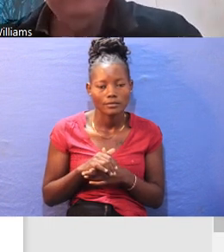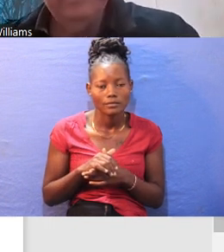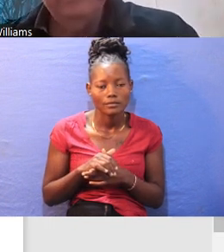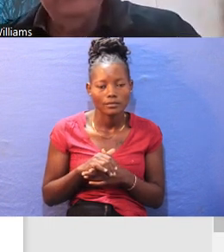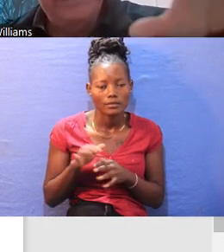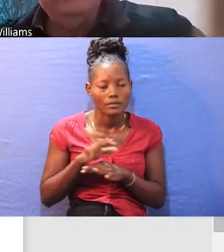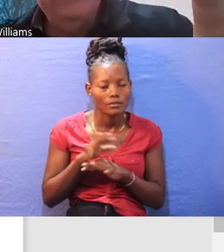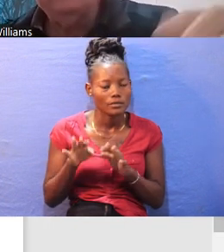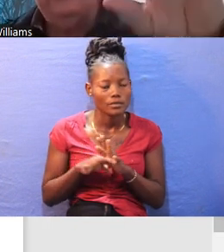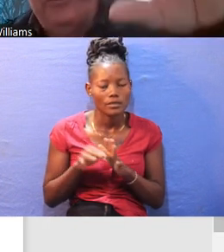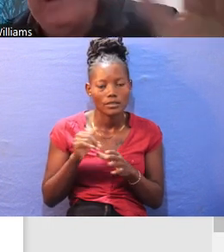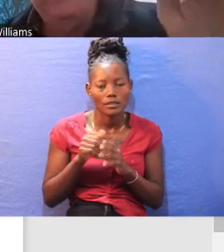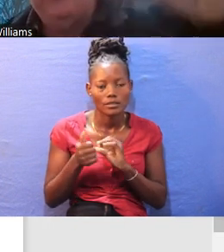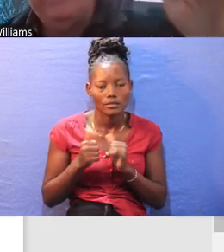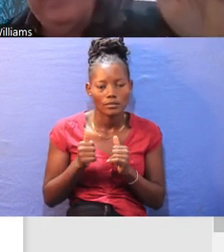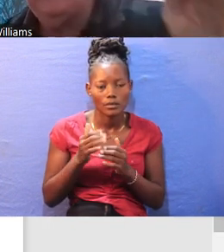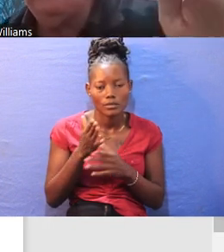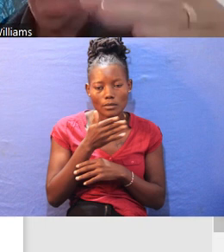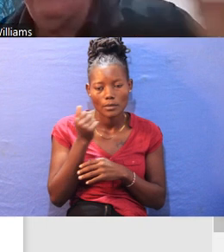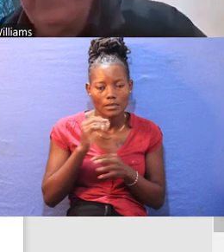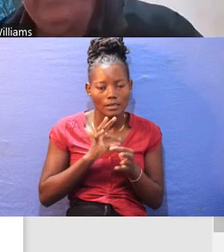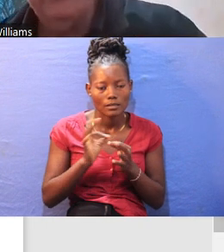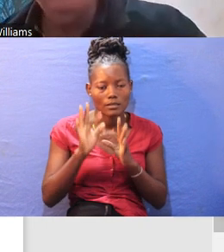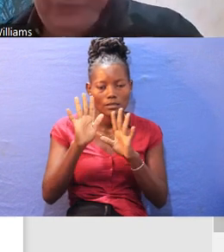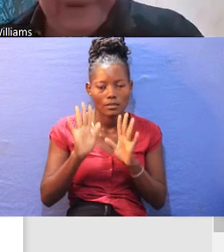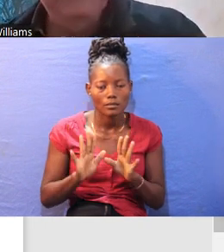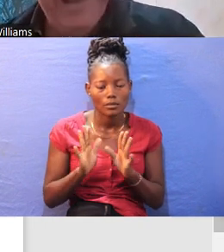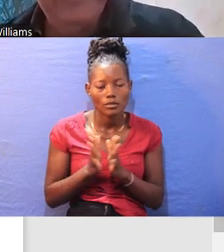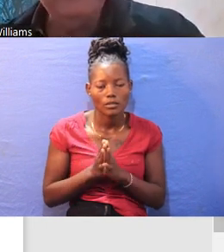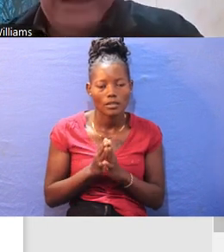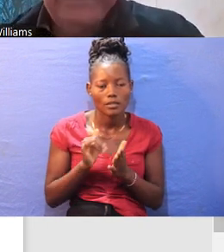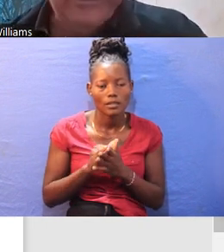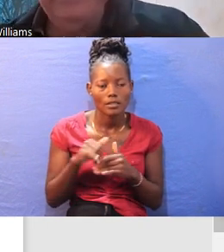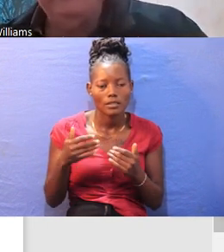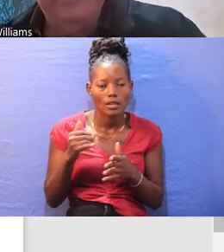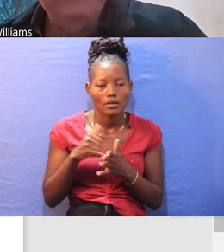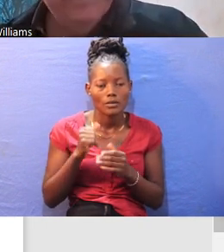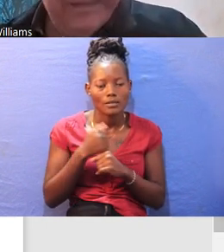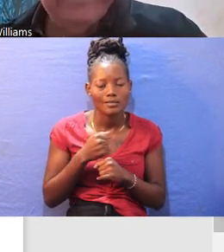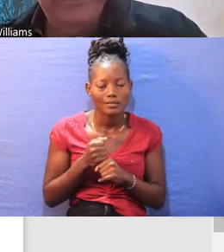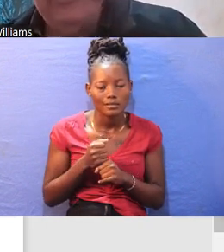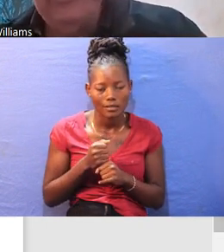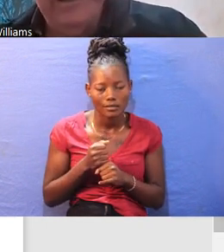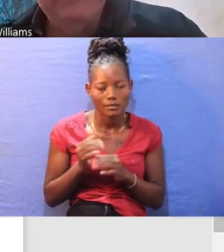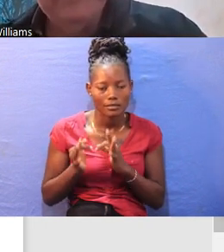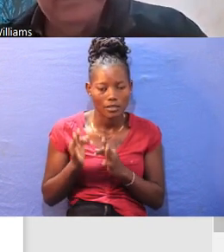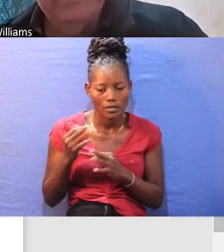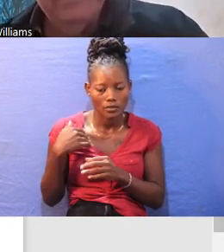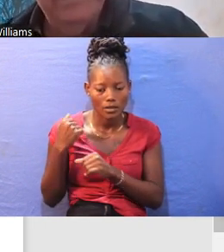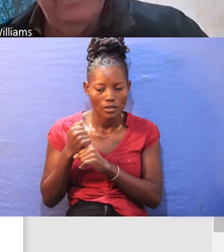it. That allows you to do everything else in sport better. Speed matters, and that's how you get there. That's how it's